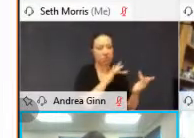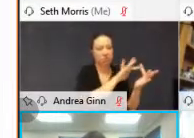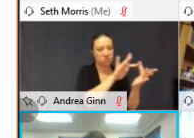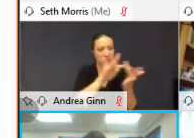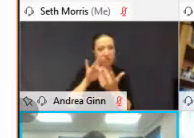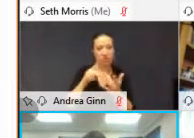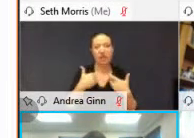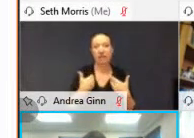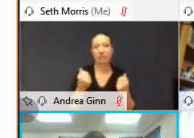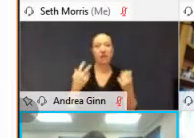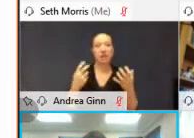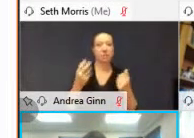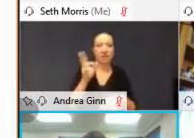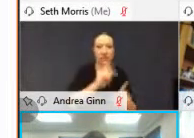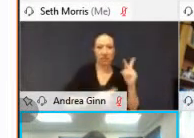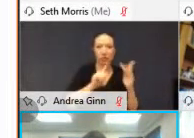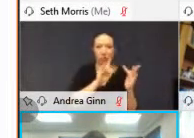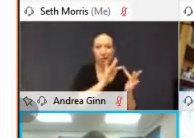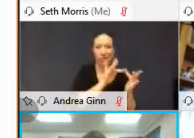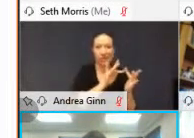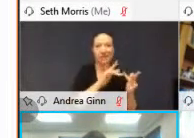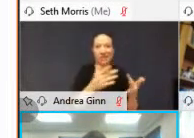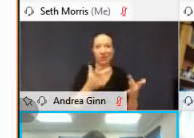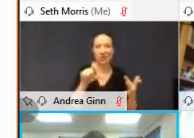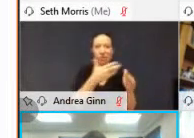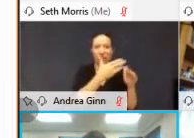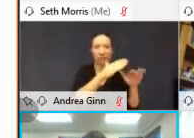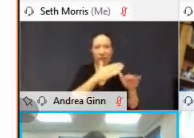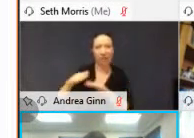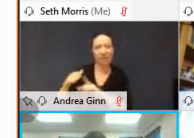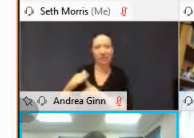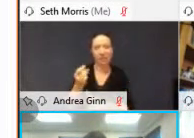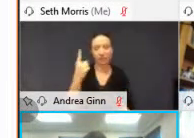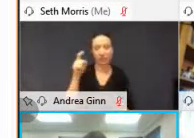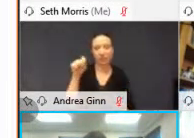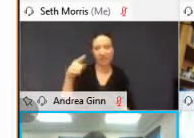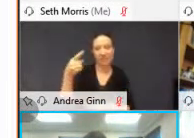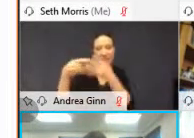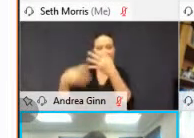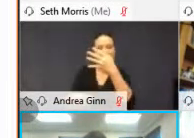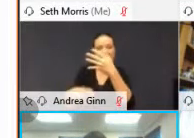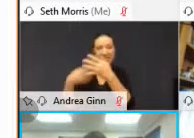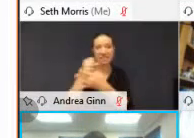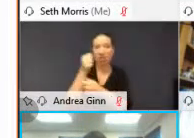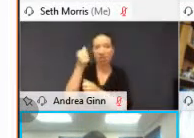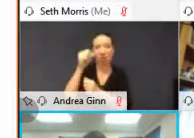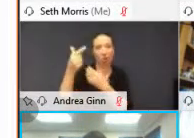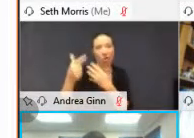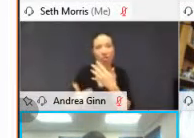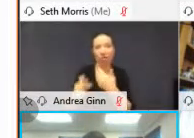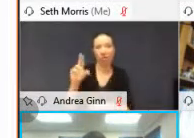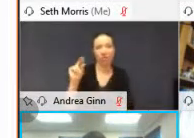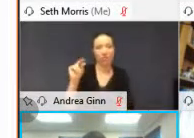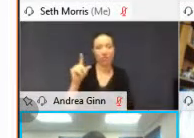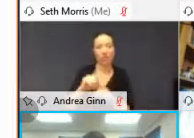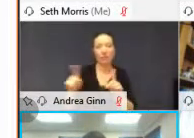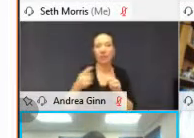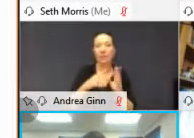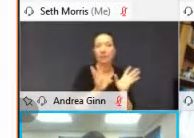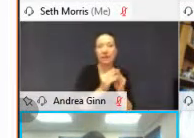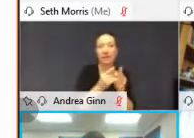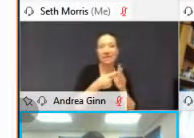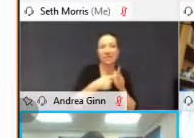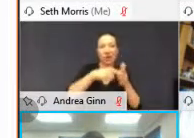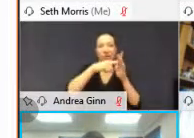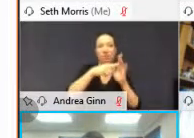there. But this is also an incomplete list of the stakeholders, but these meetings started at the very beginning of the public